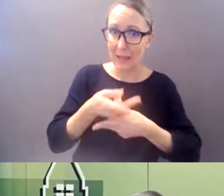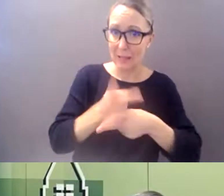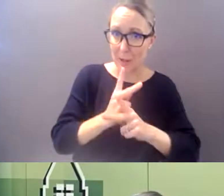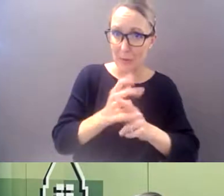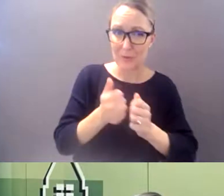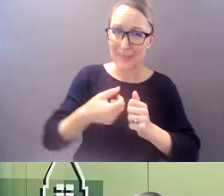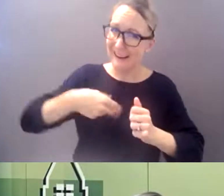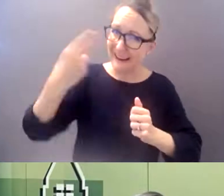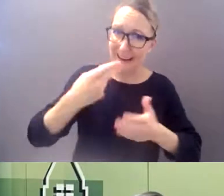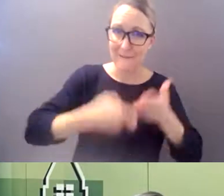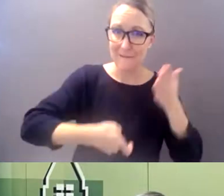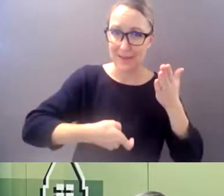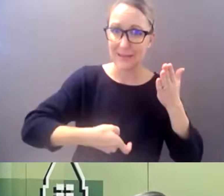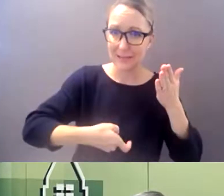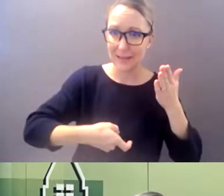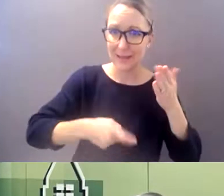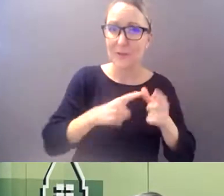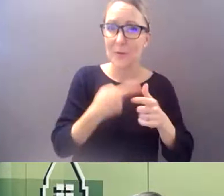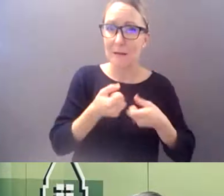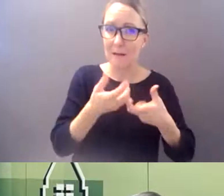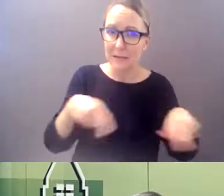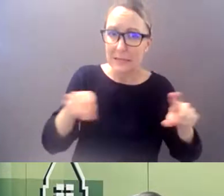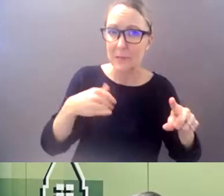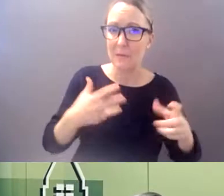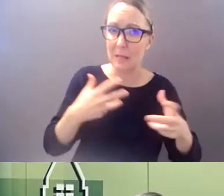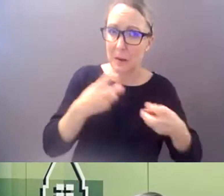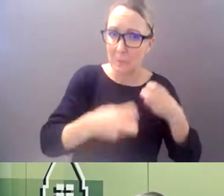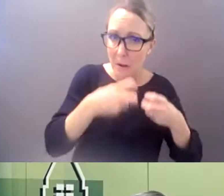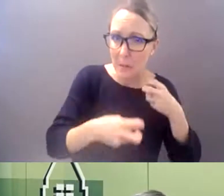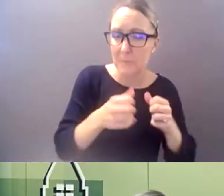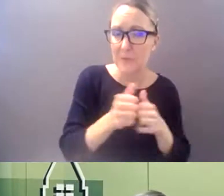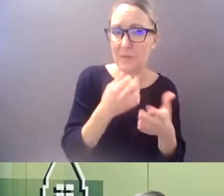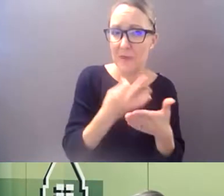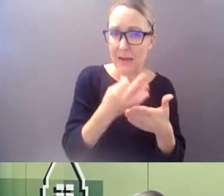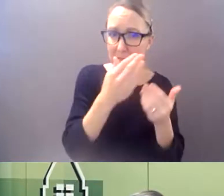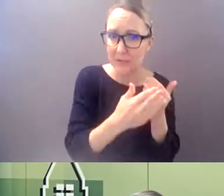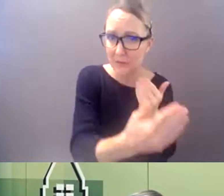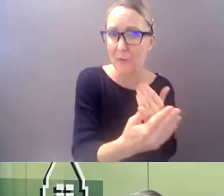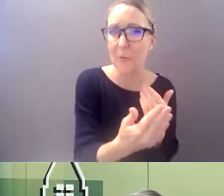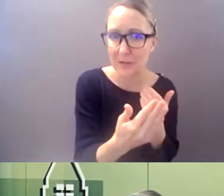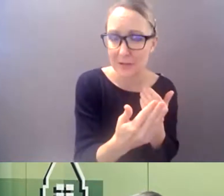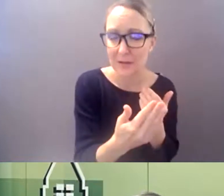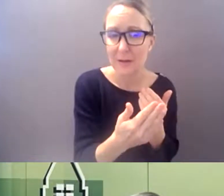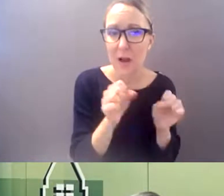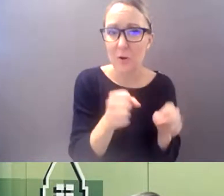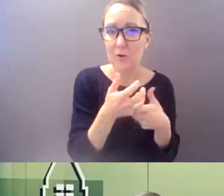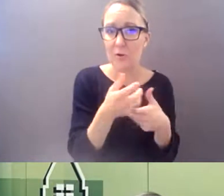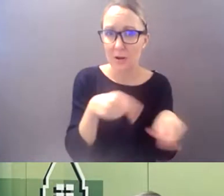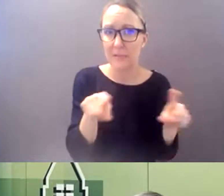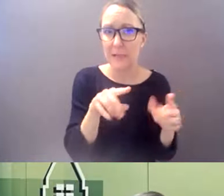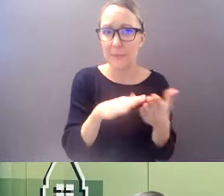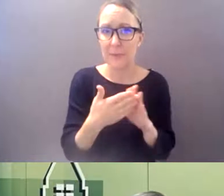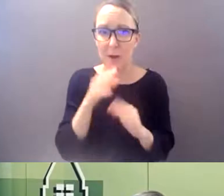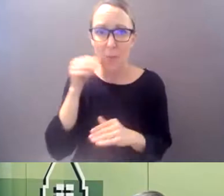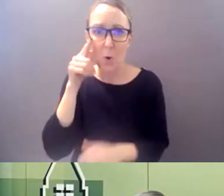really predisposes them to a whole bunch of problems, situations that could potentially make them end up on the